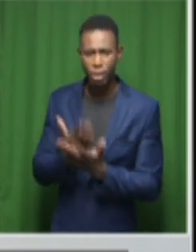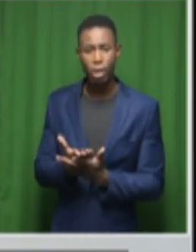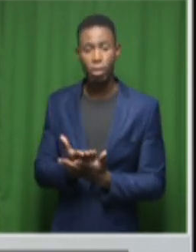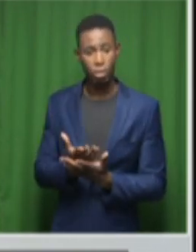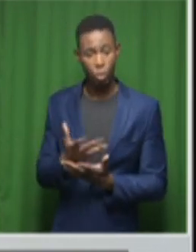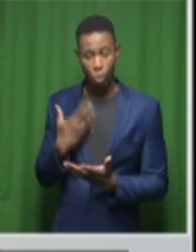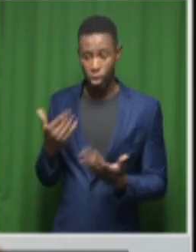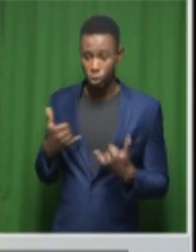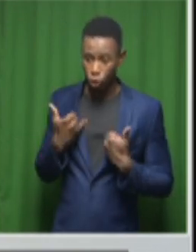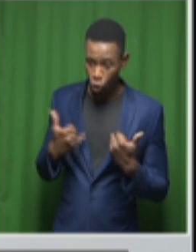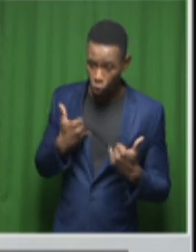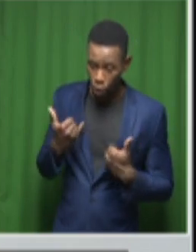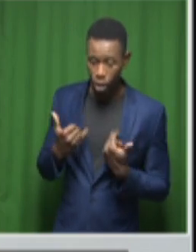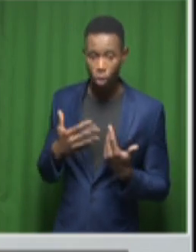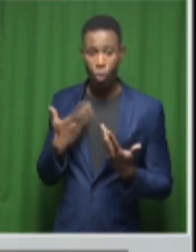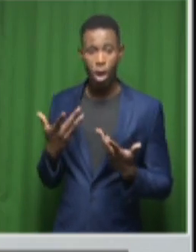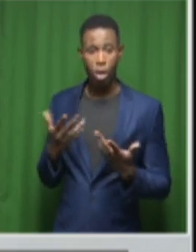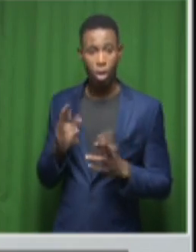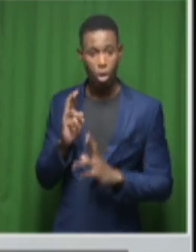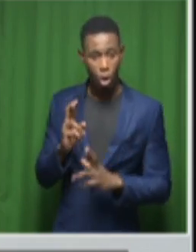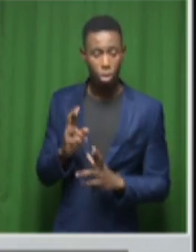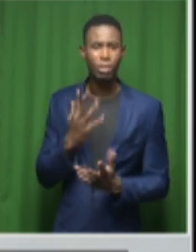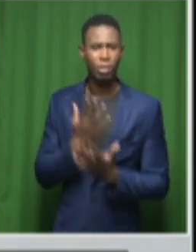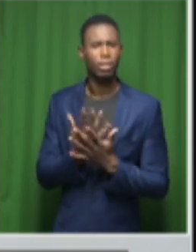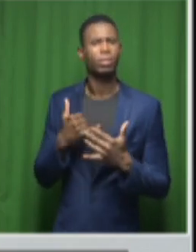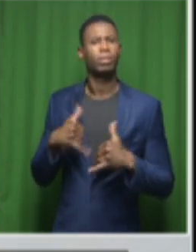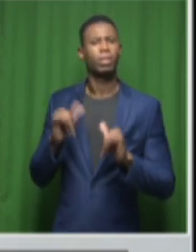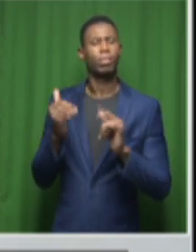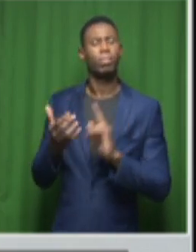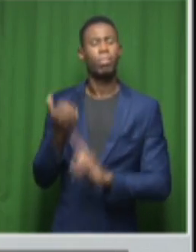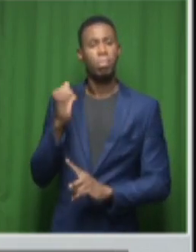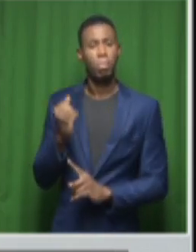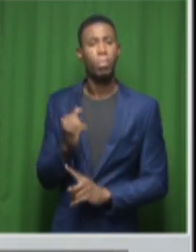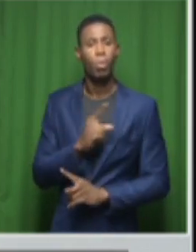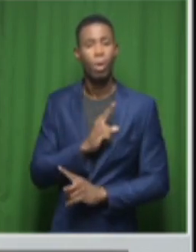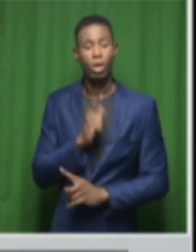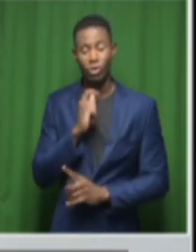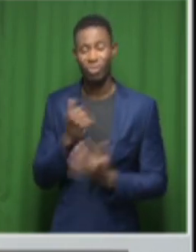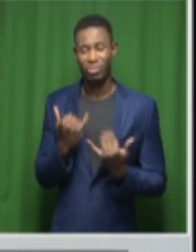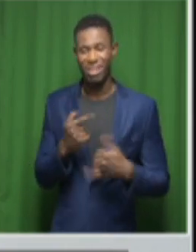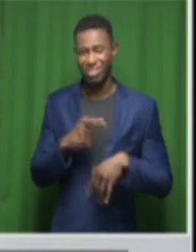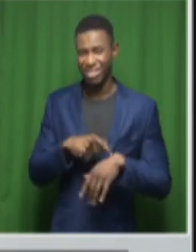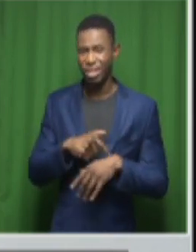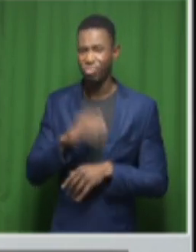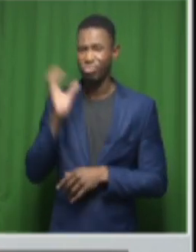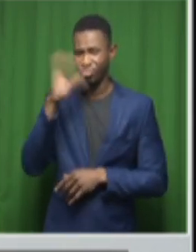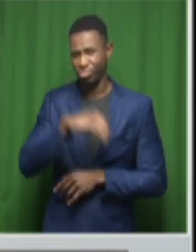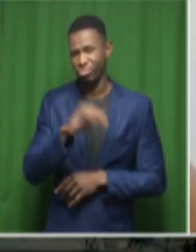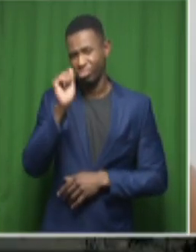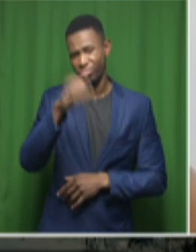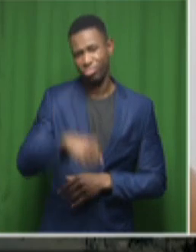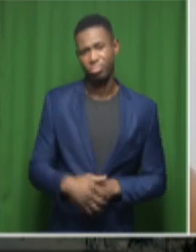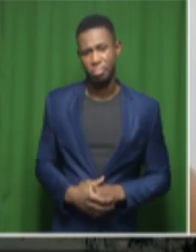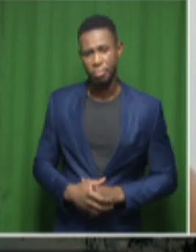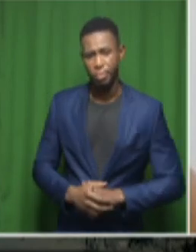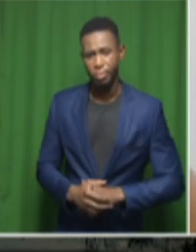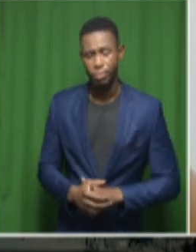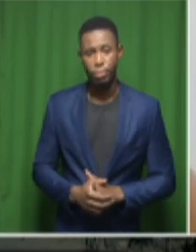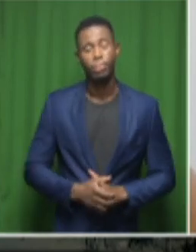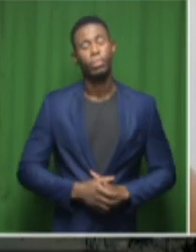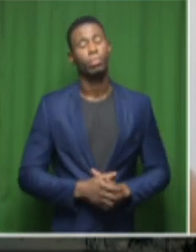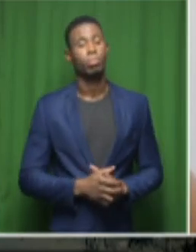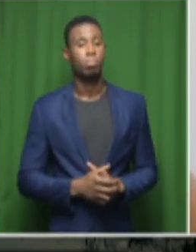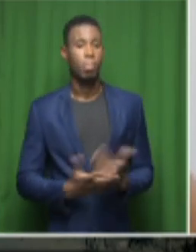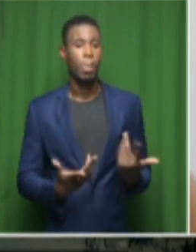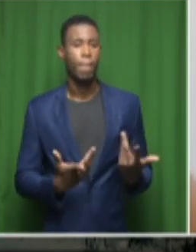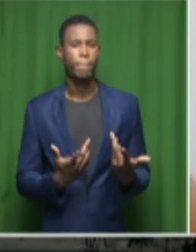still find beauty, regardless of the strange times you may be living in. So just having a look at